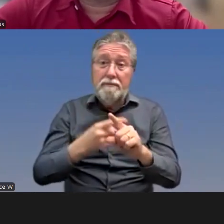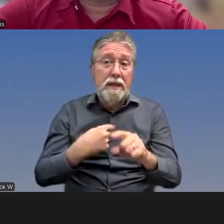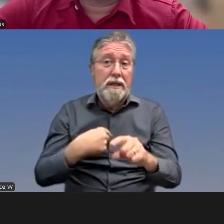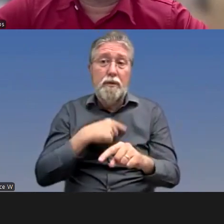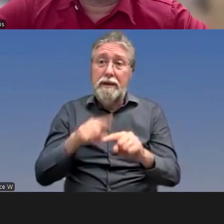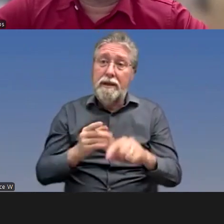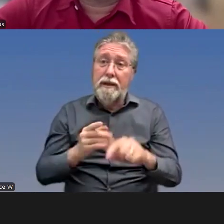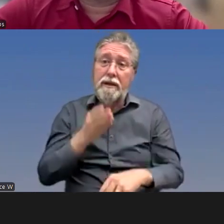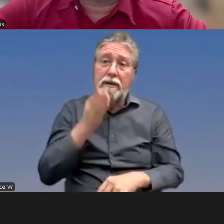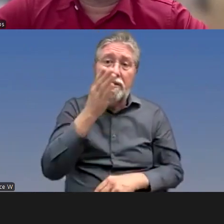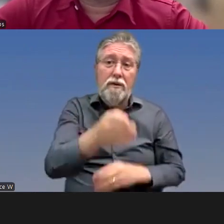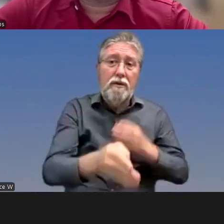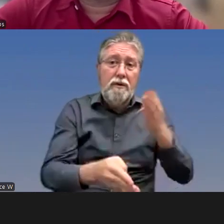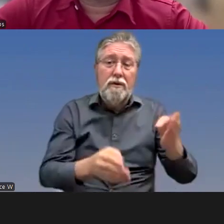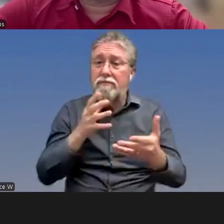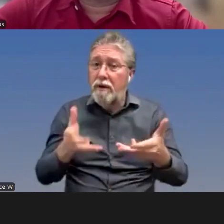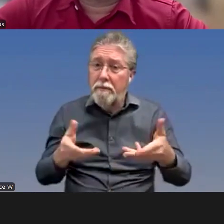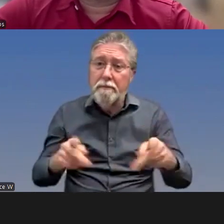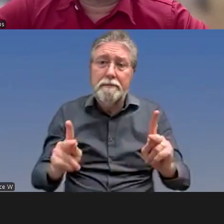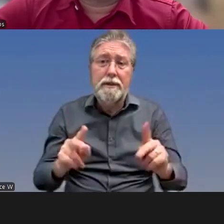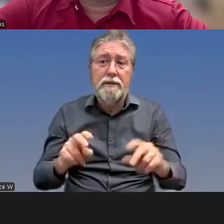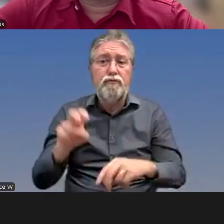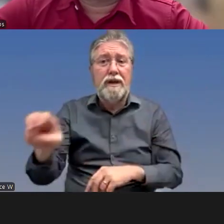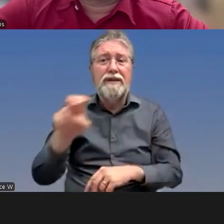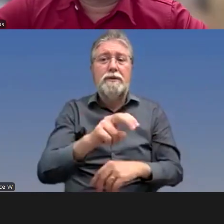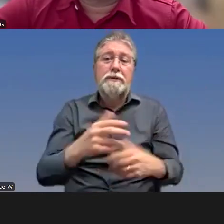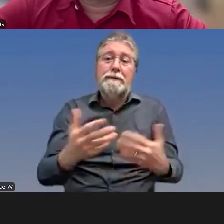actually travel and fix things.